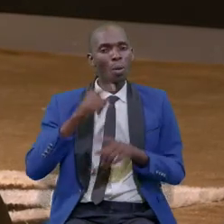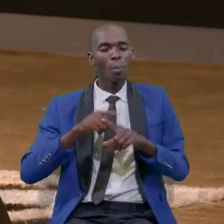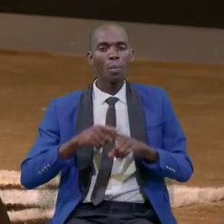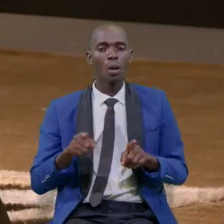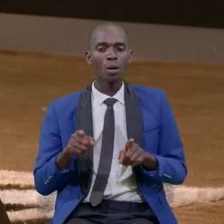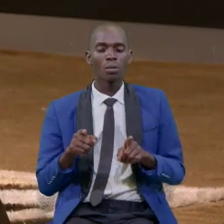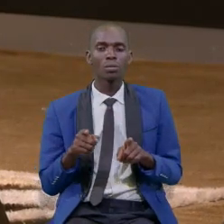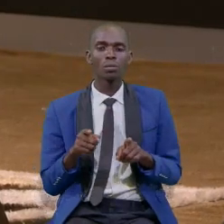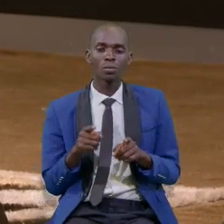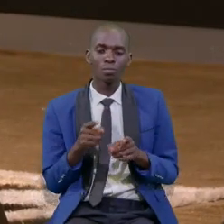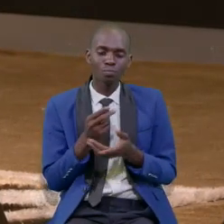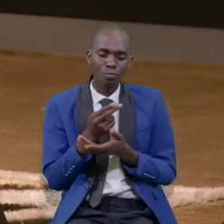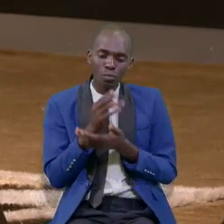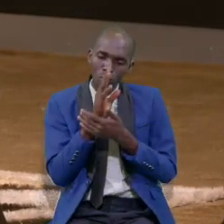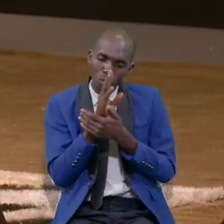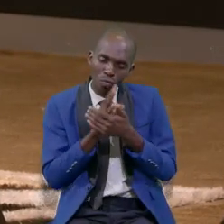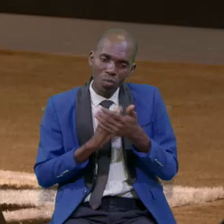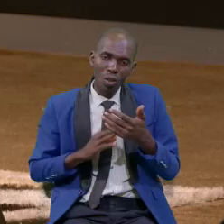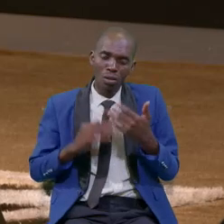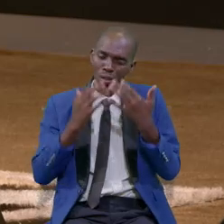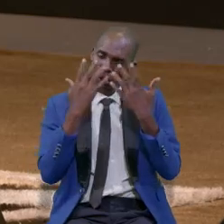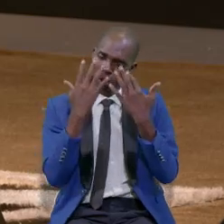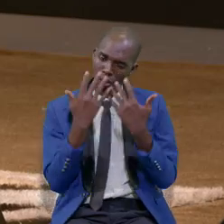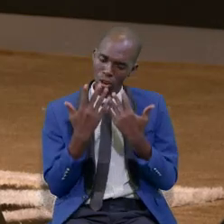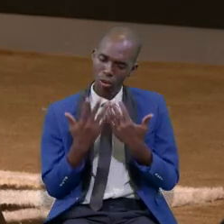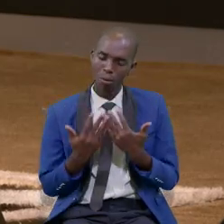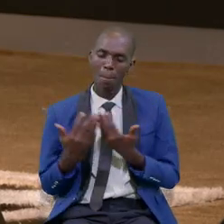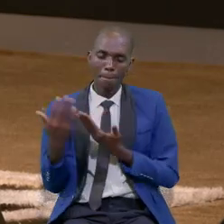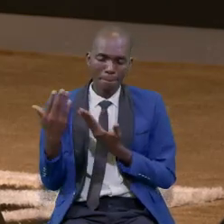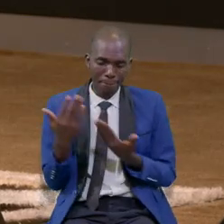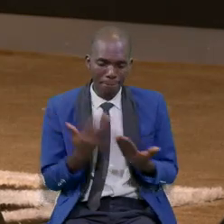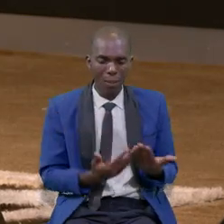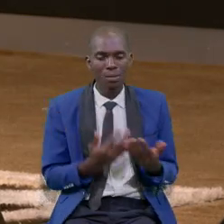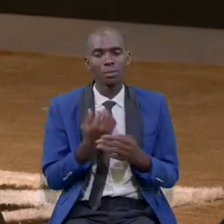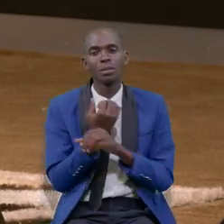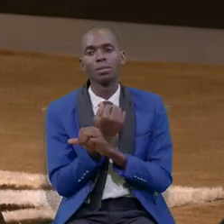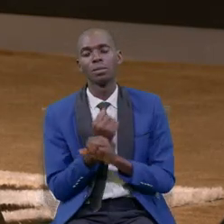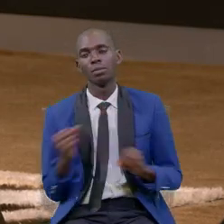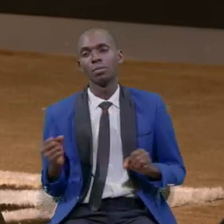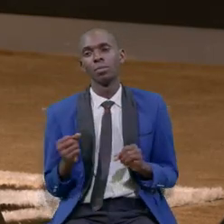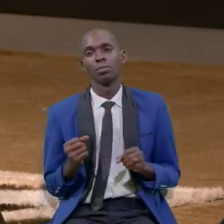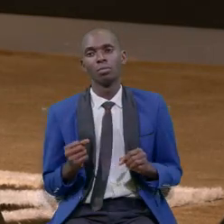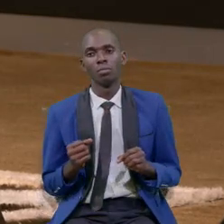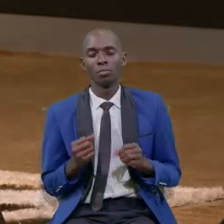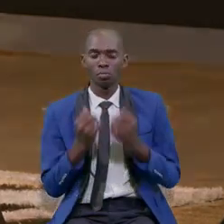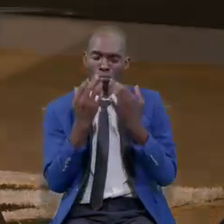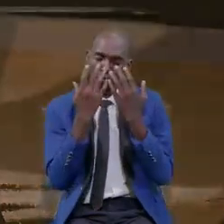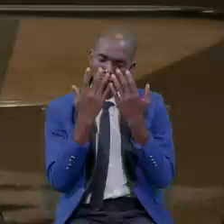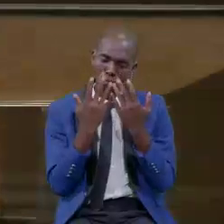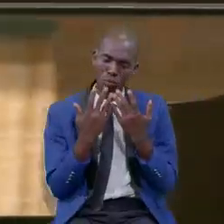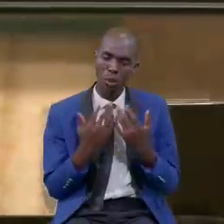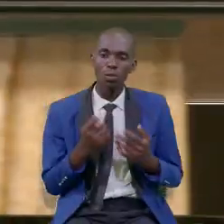sorrow worketh repentance to salvation. Godly sorrow. You're